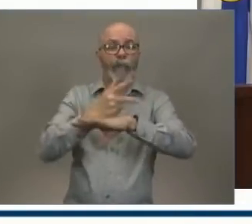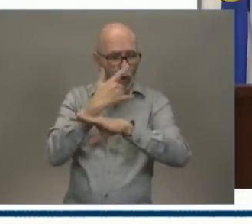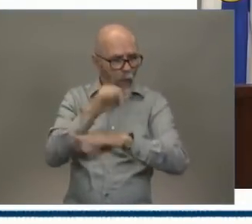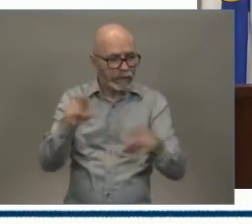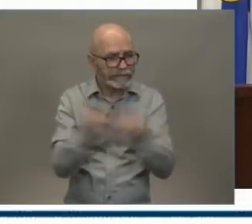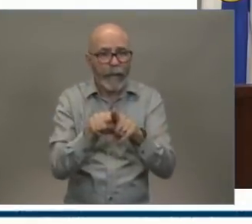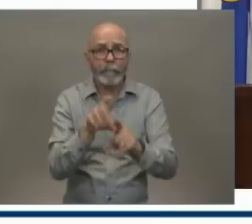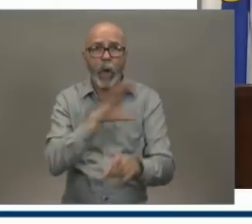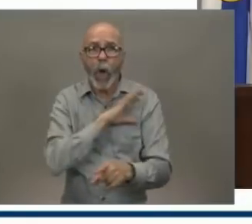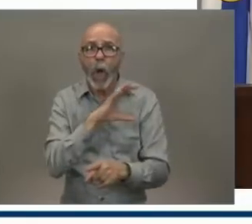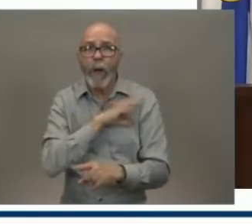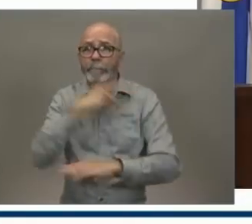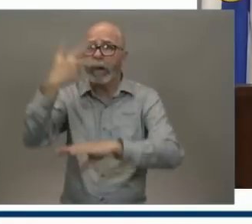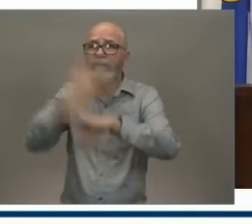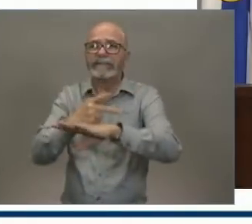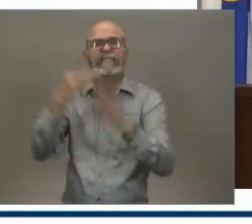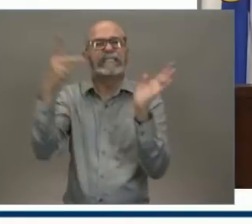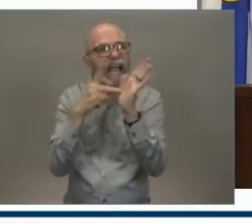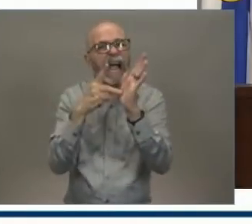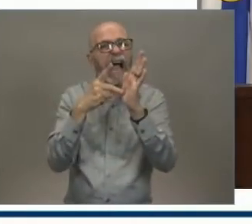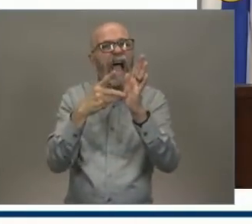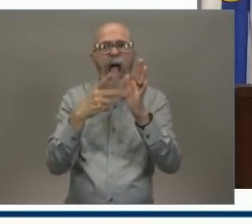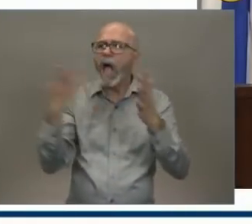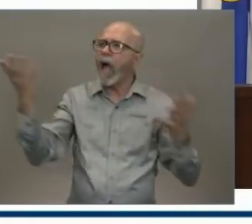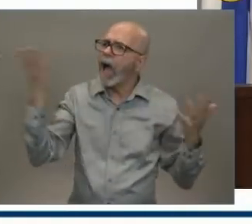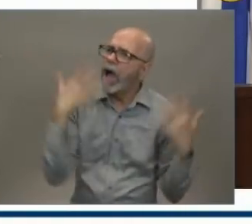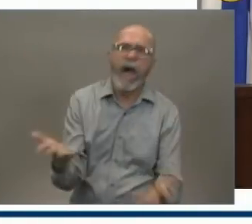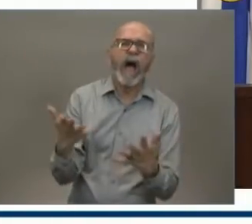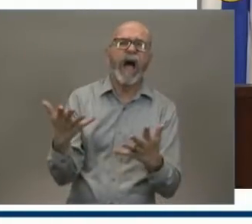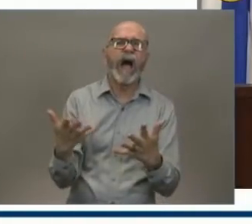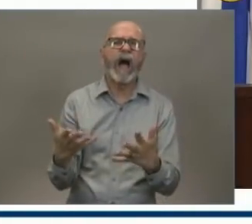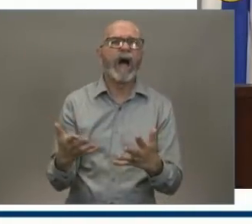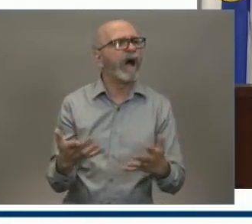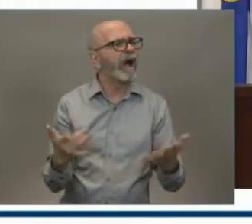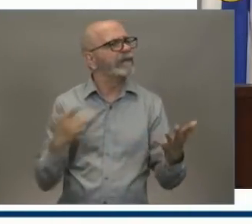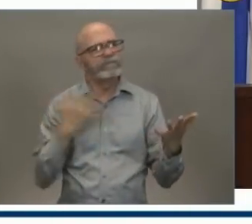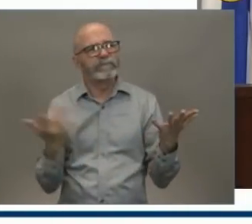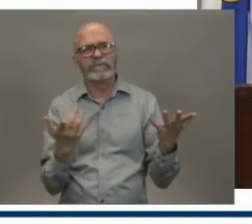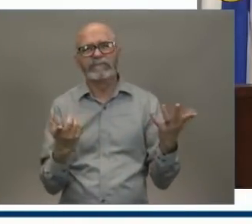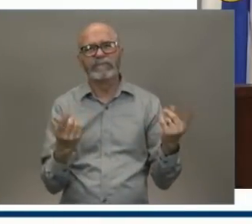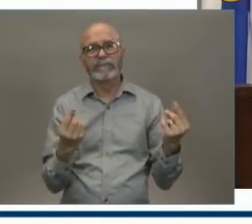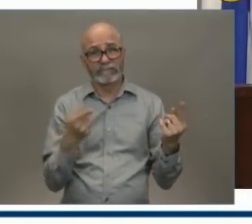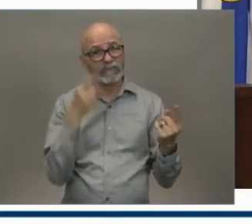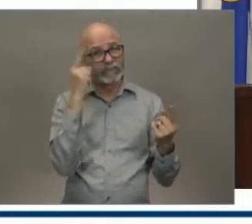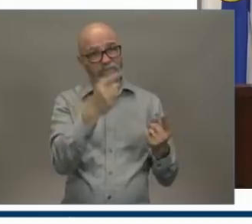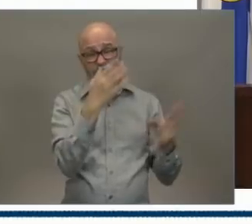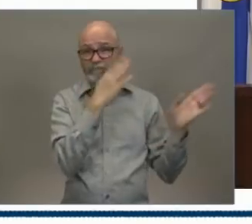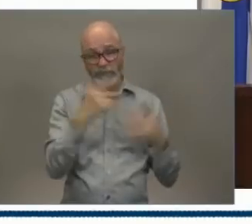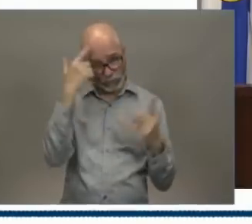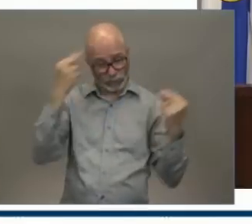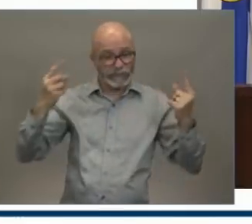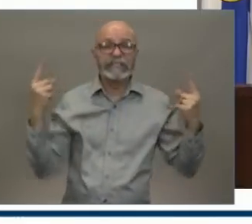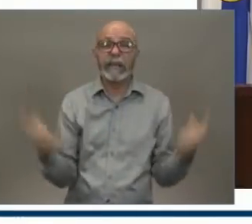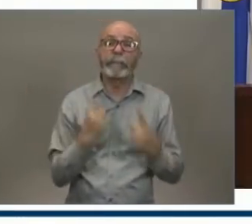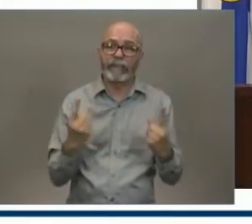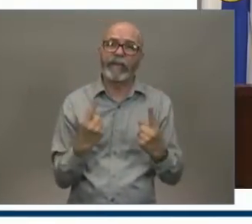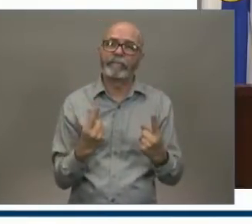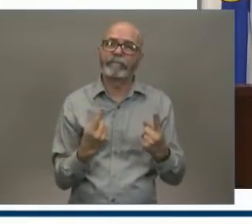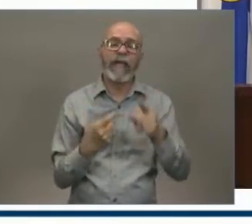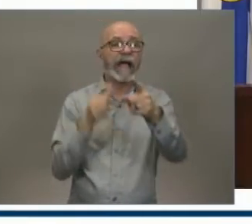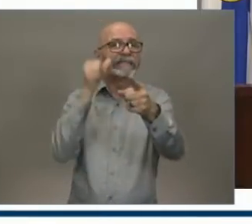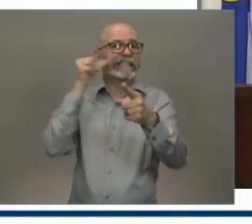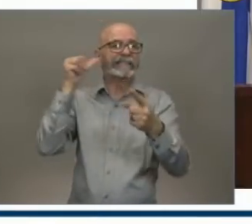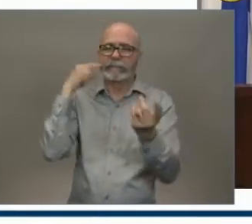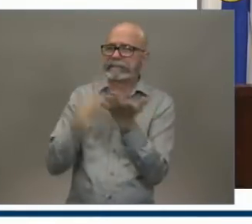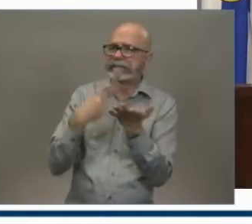not municipal or provincial police vehicles. Wondering if government's prepared, at this time, I know yesterday we talked about it a bit, to ban the sale of